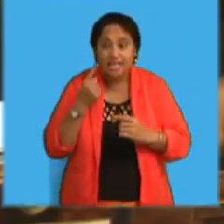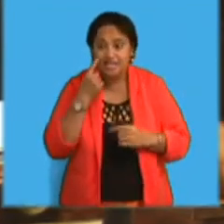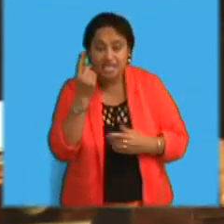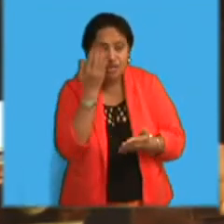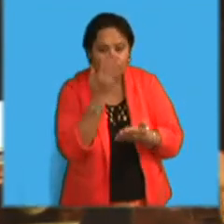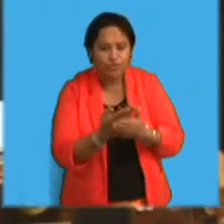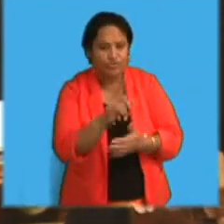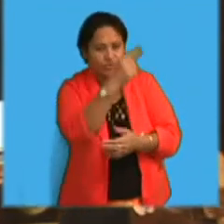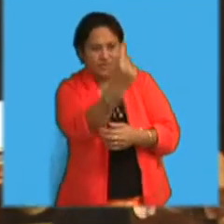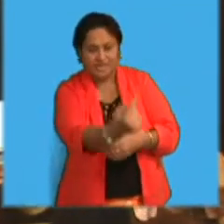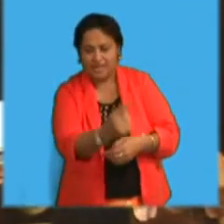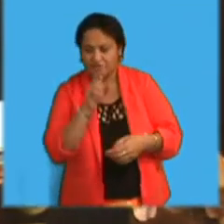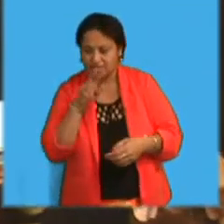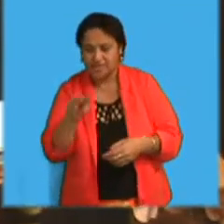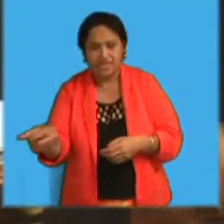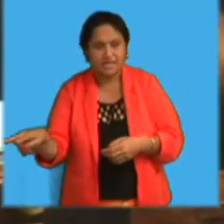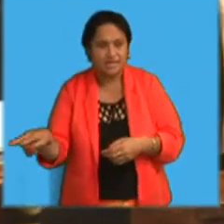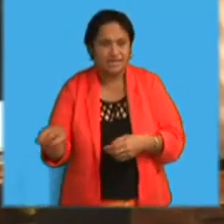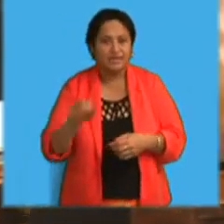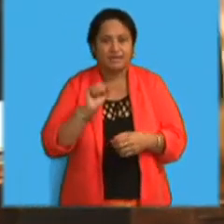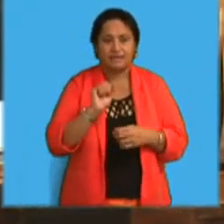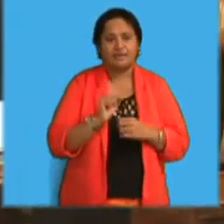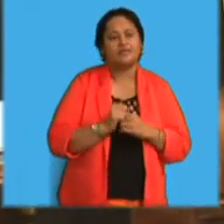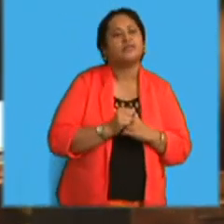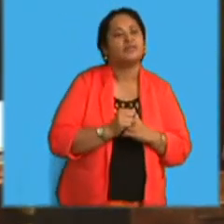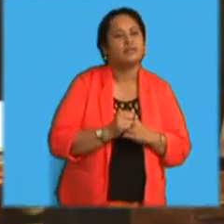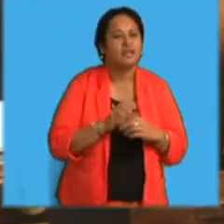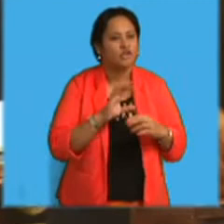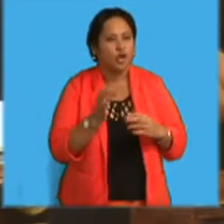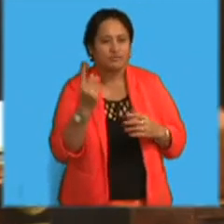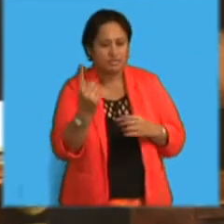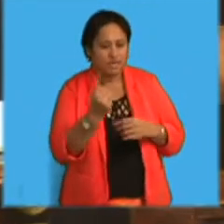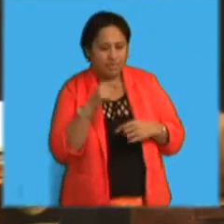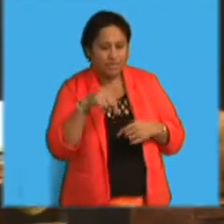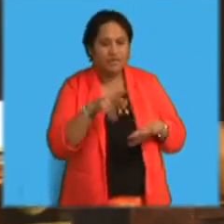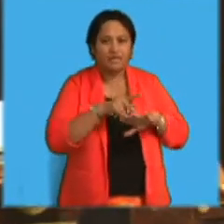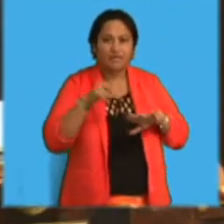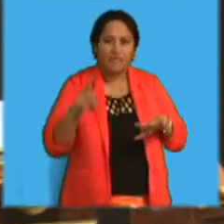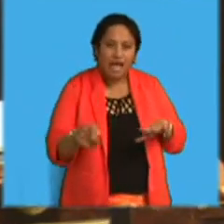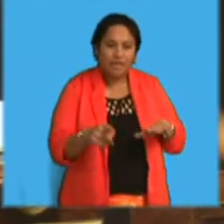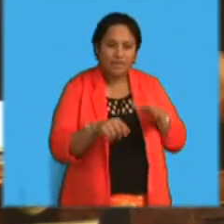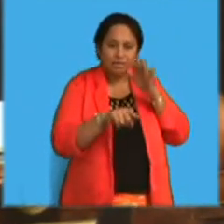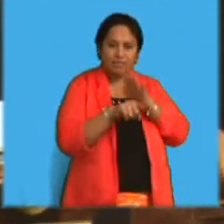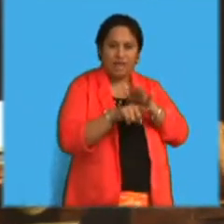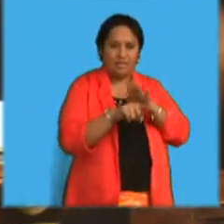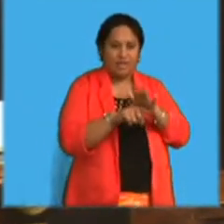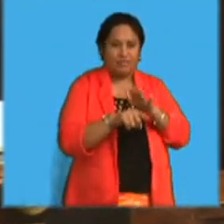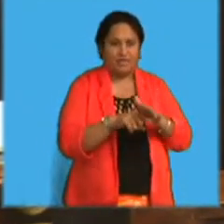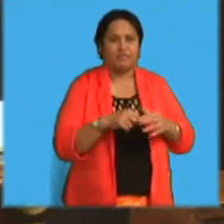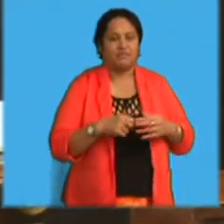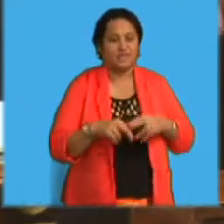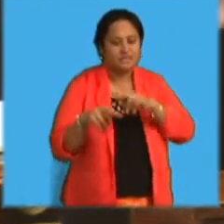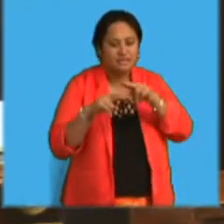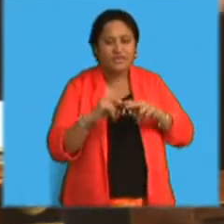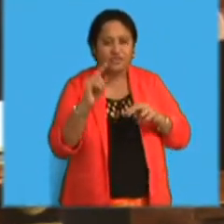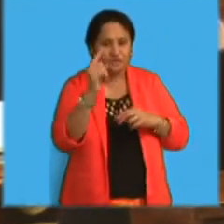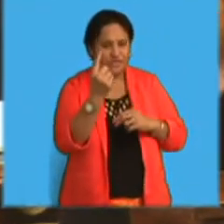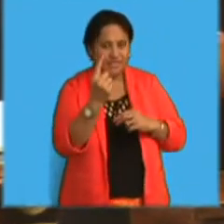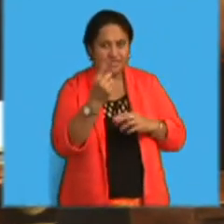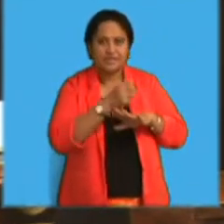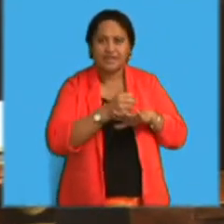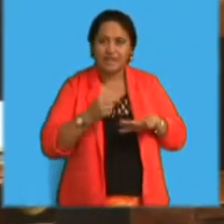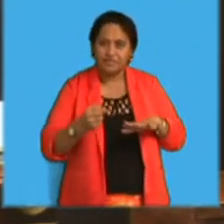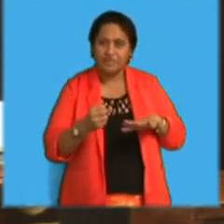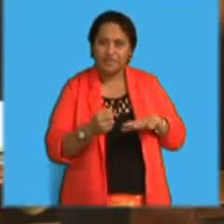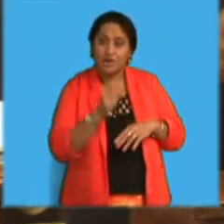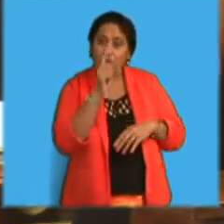political mileage and try and distribute to this noble endeavor of the Fiji First government, Madam Speaker. Madam Speaker, there is one simple message